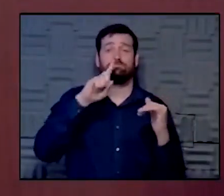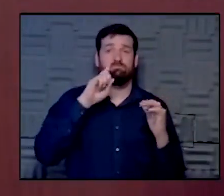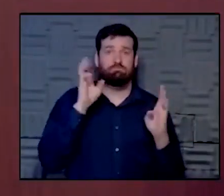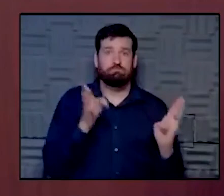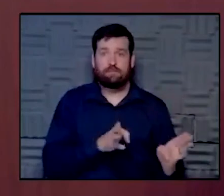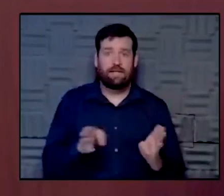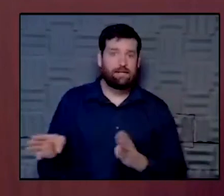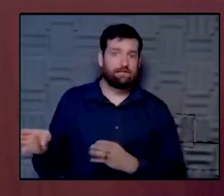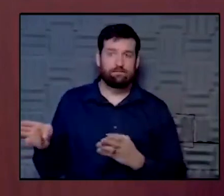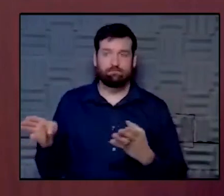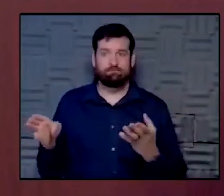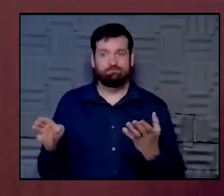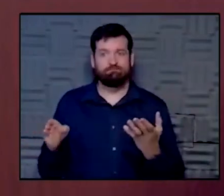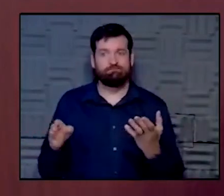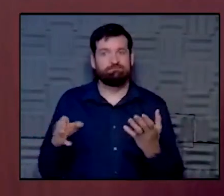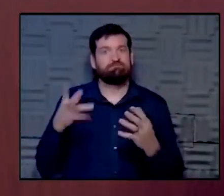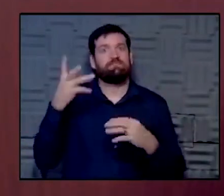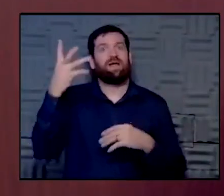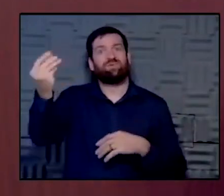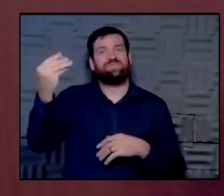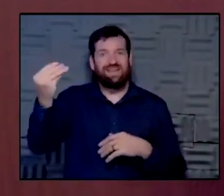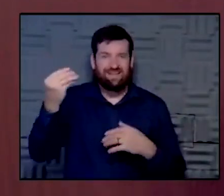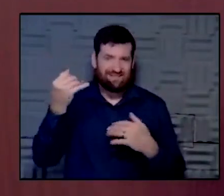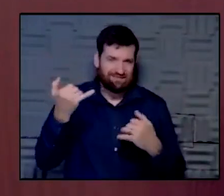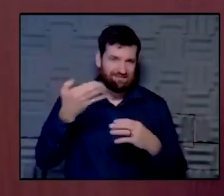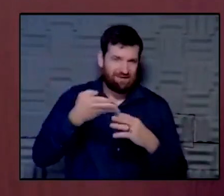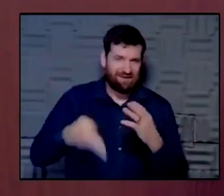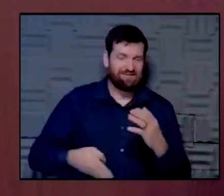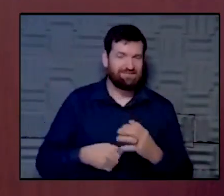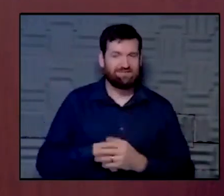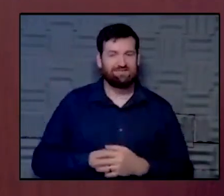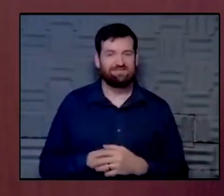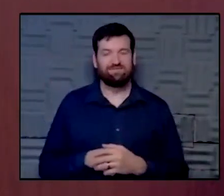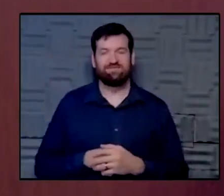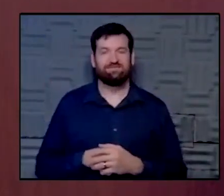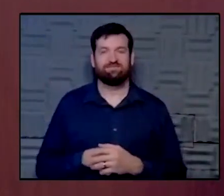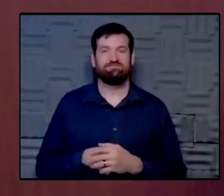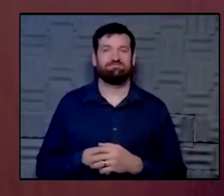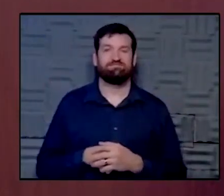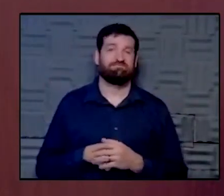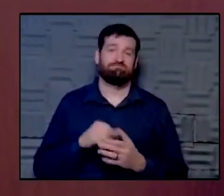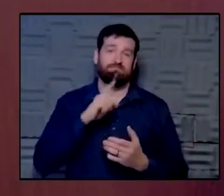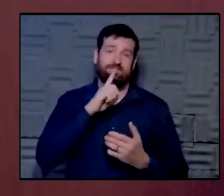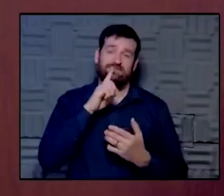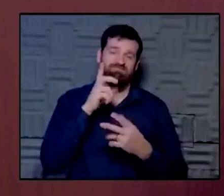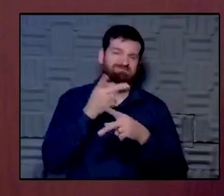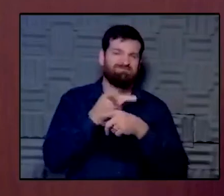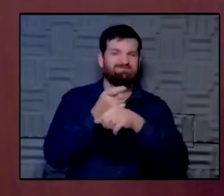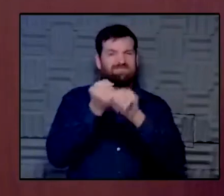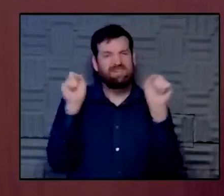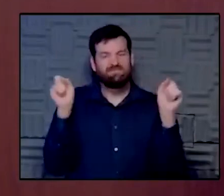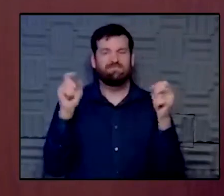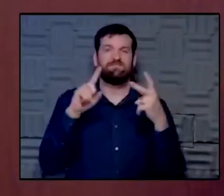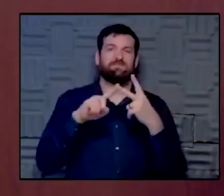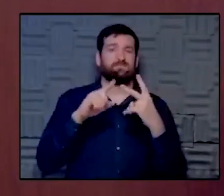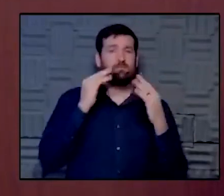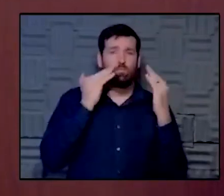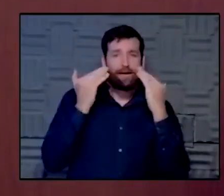do something outdoors this weekend and just really be safe and be really aware